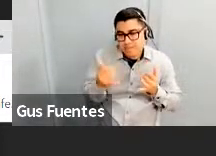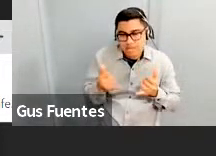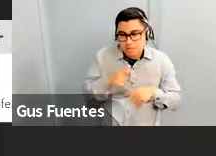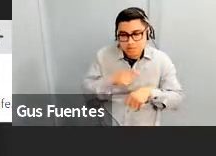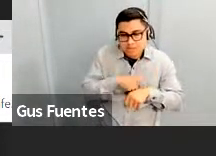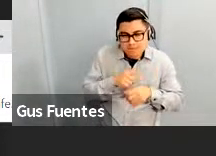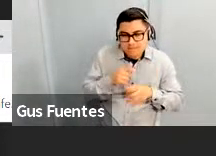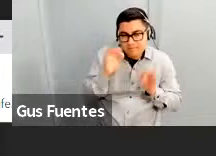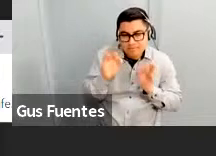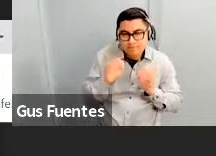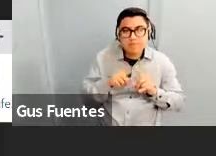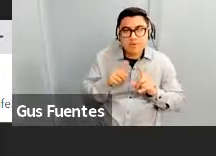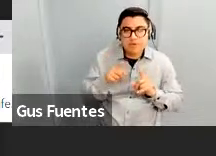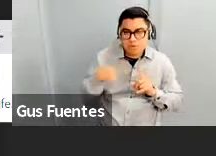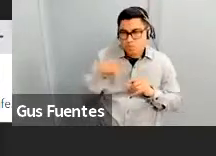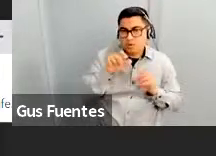website.